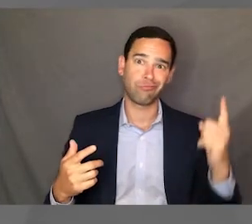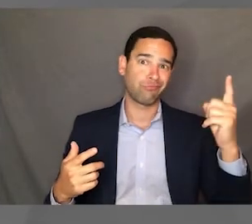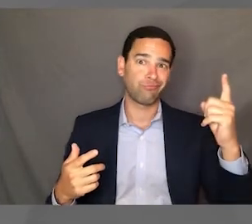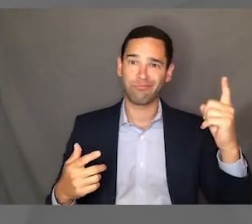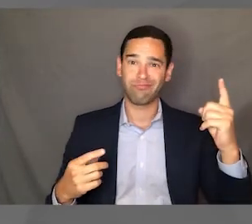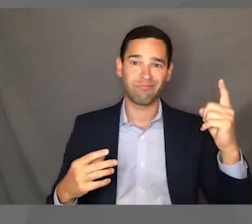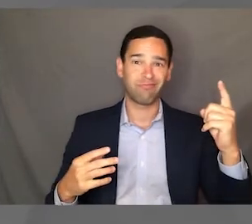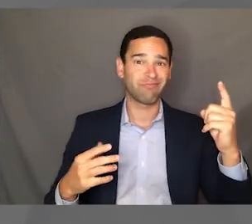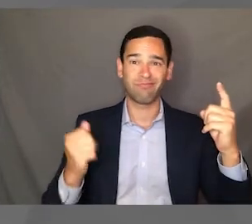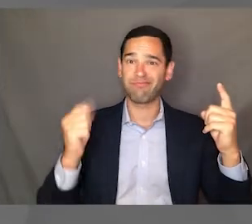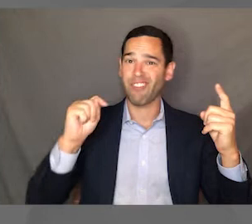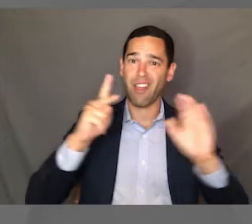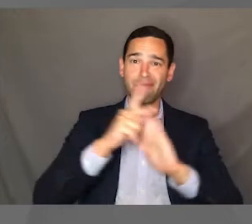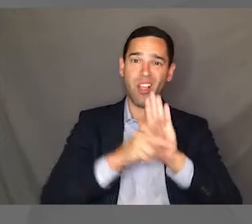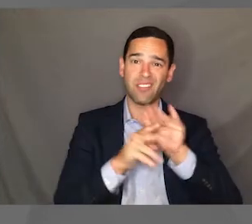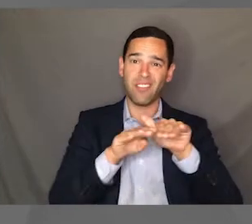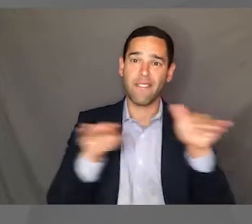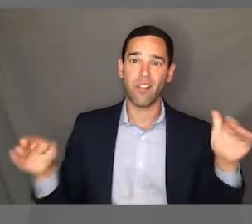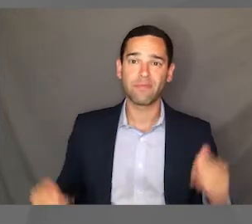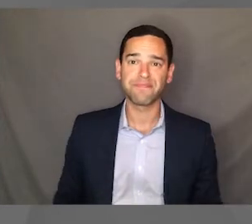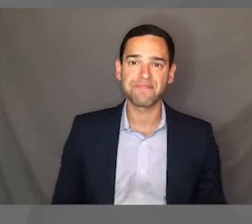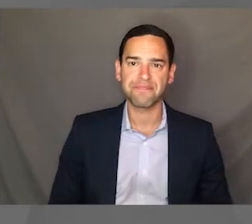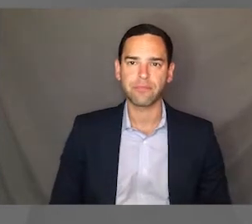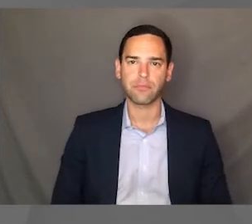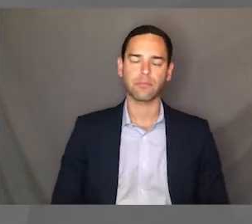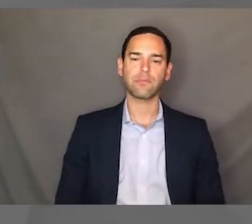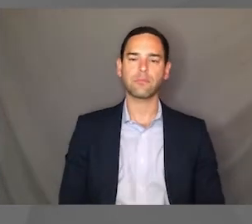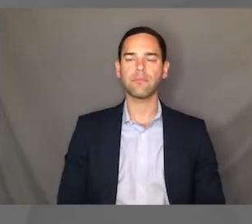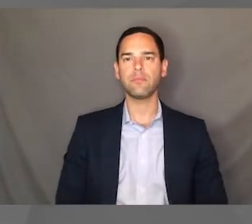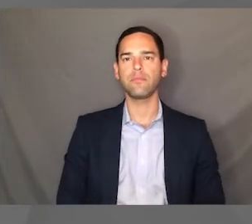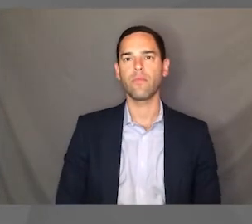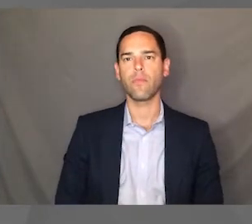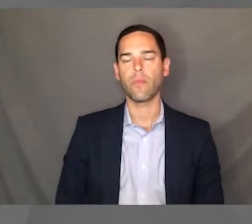the policy level. And so I want